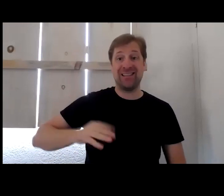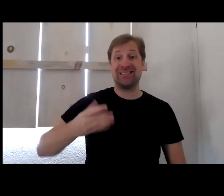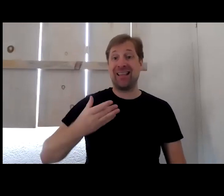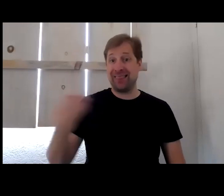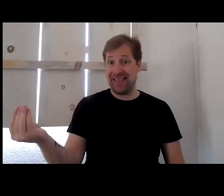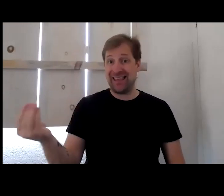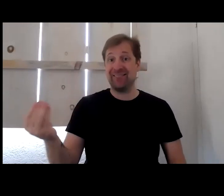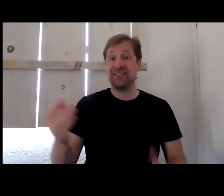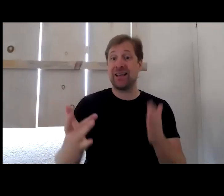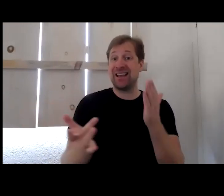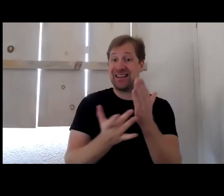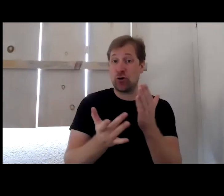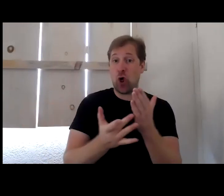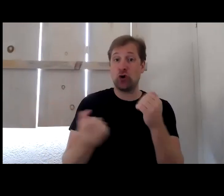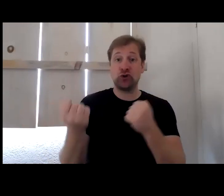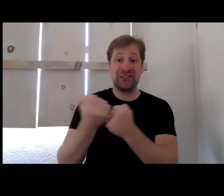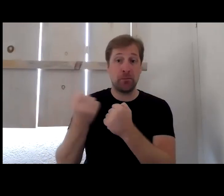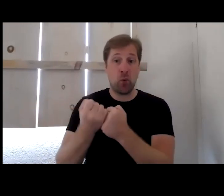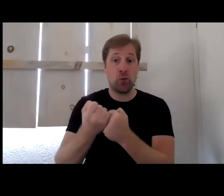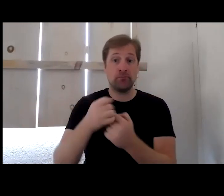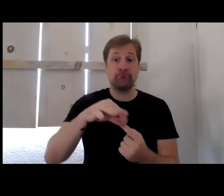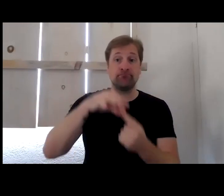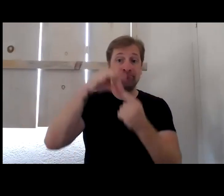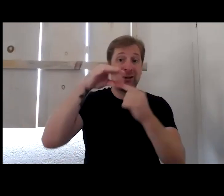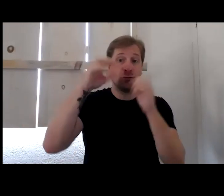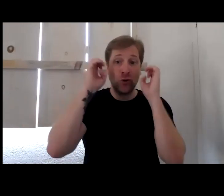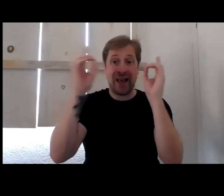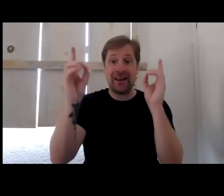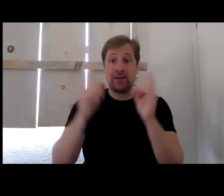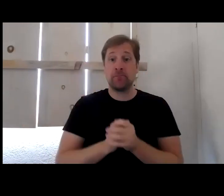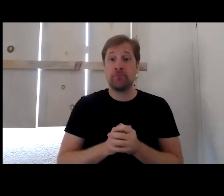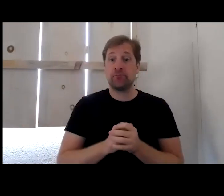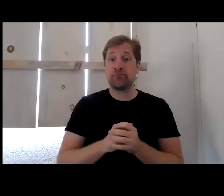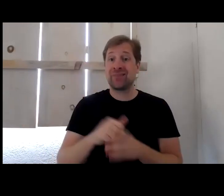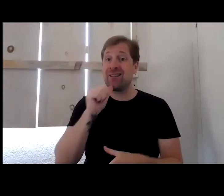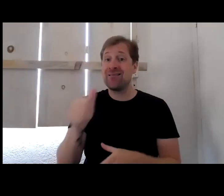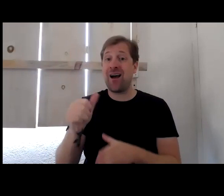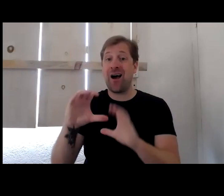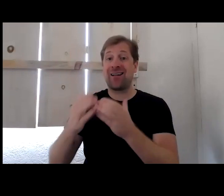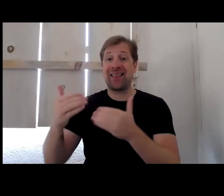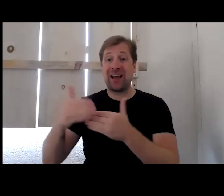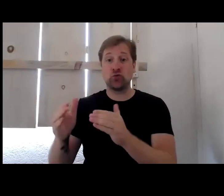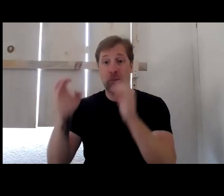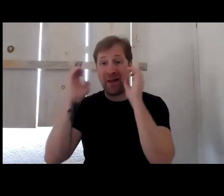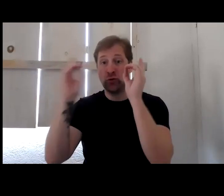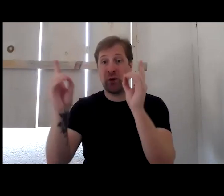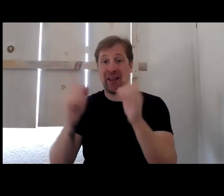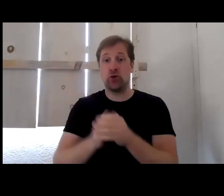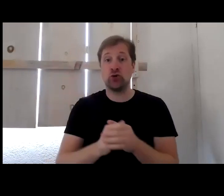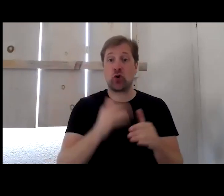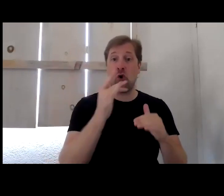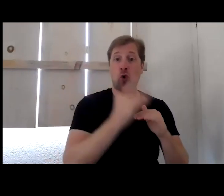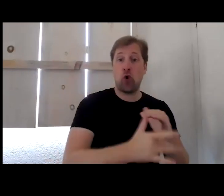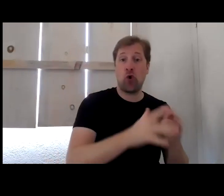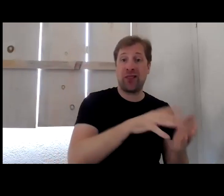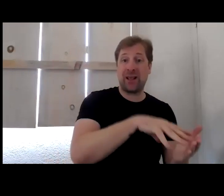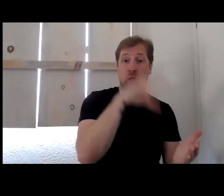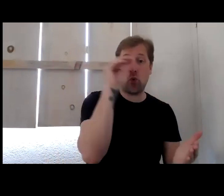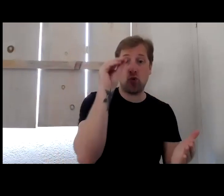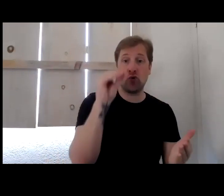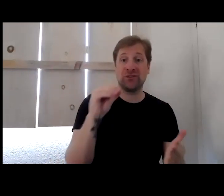support, special education, non-classroom educators, early learners,